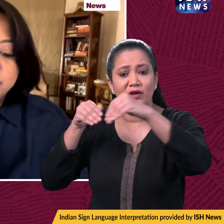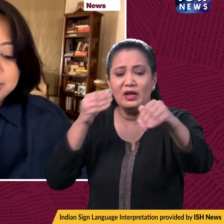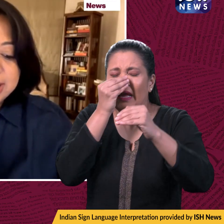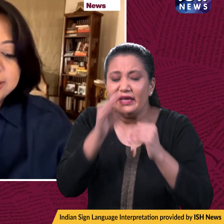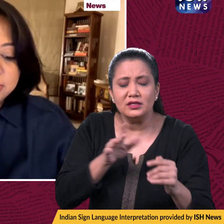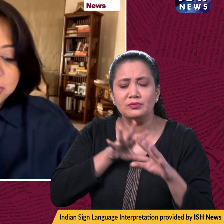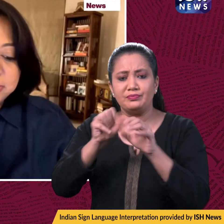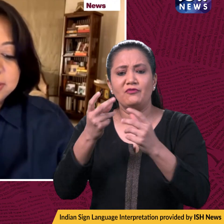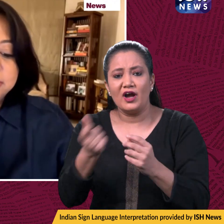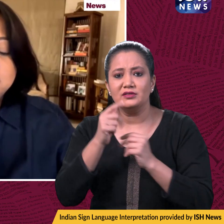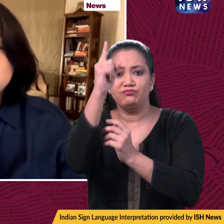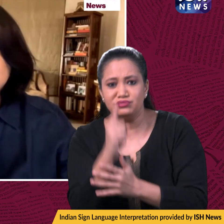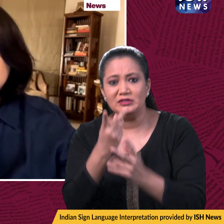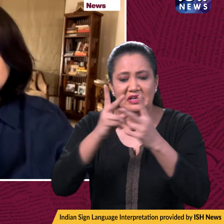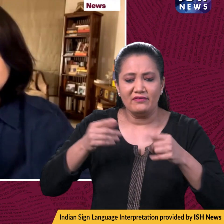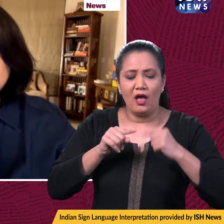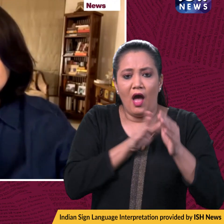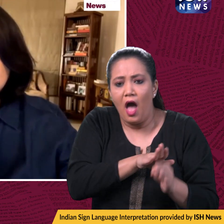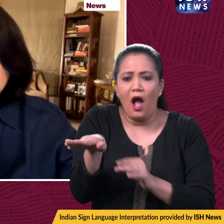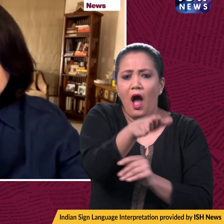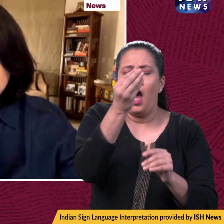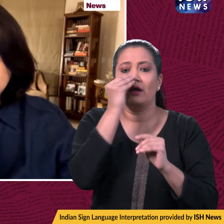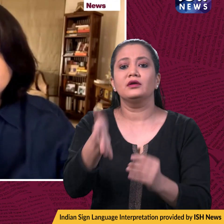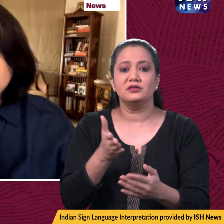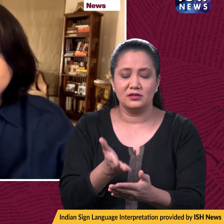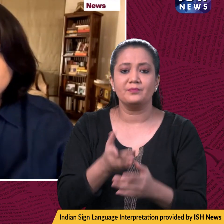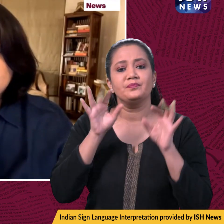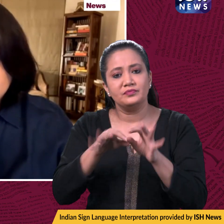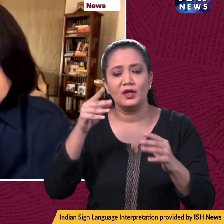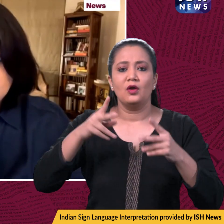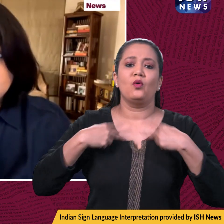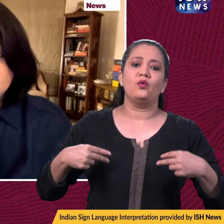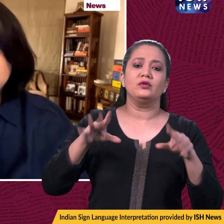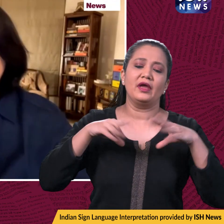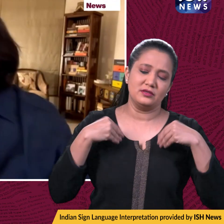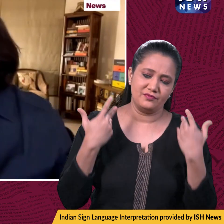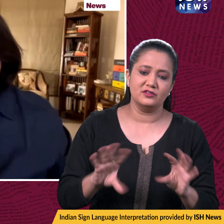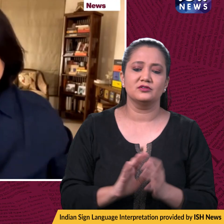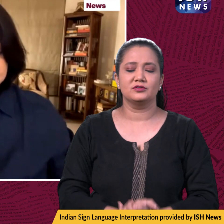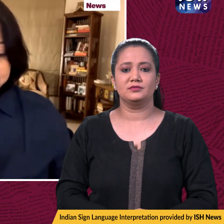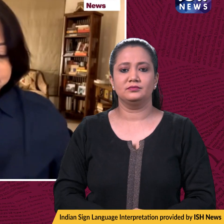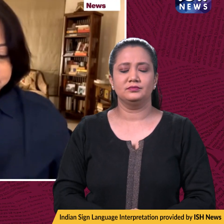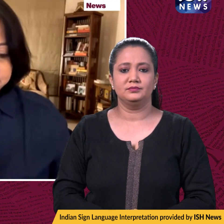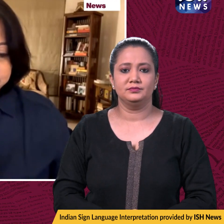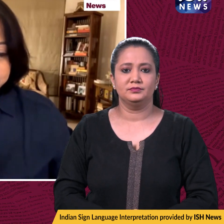borders with tanks and weapons and increase connectivity in mountainous areas. The court agreed with the Defense